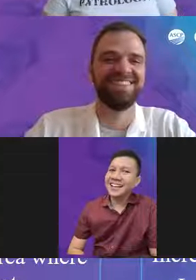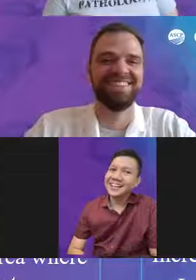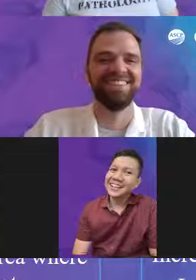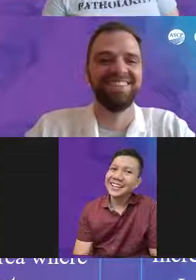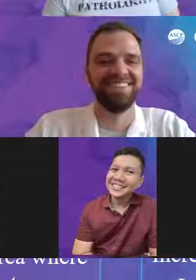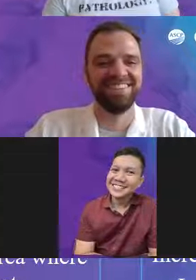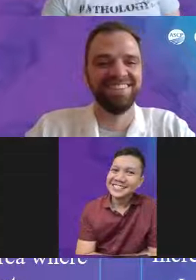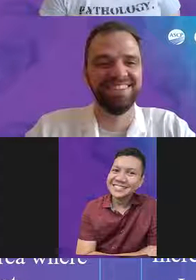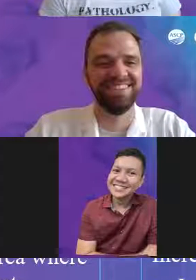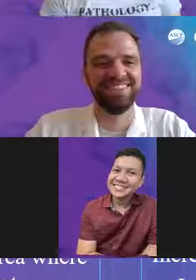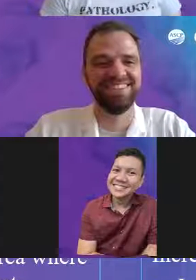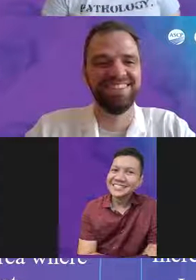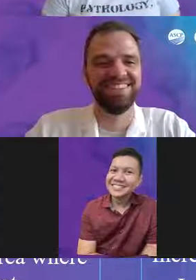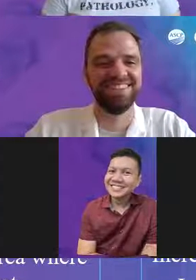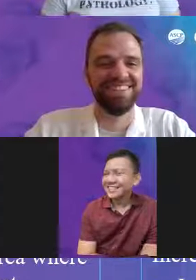Did I steal your idea?